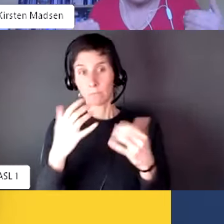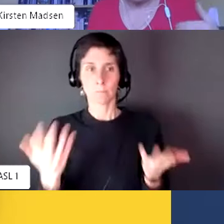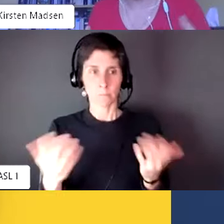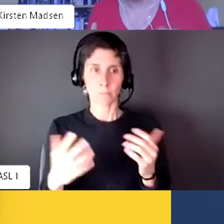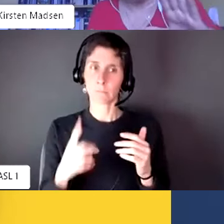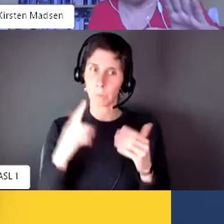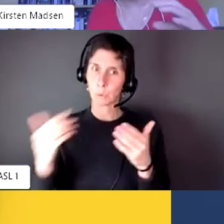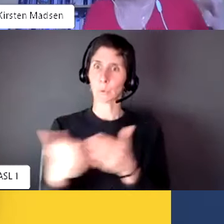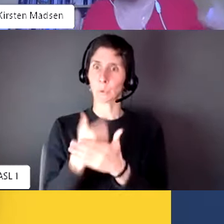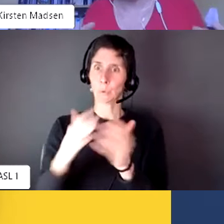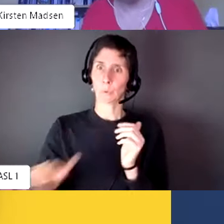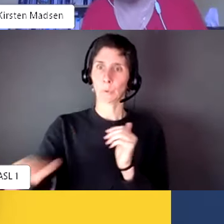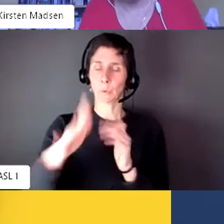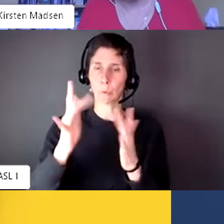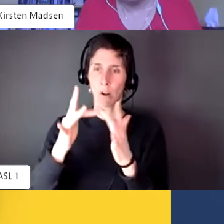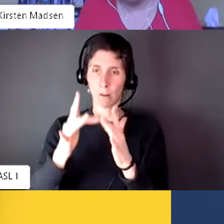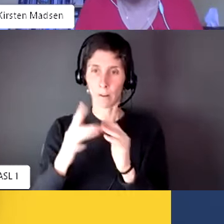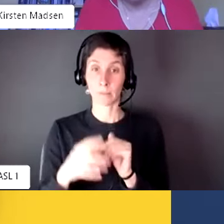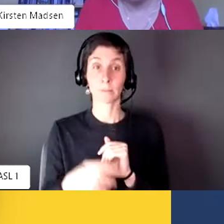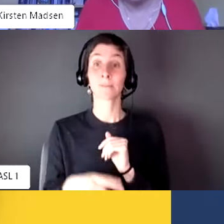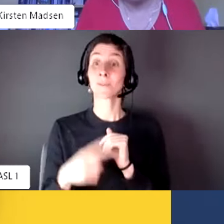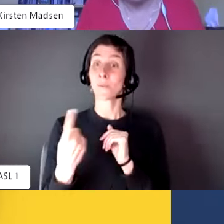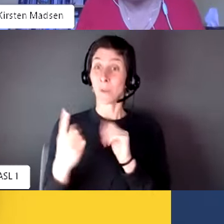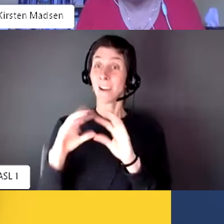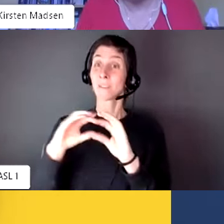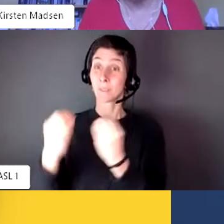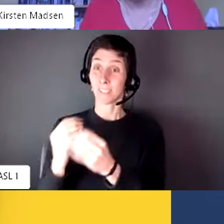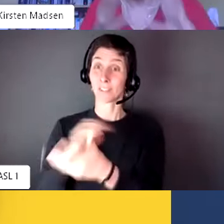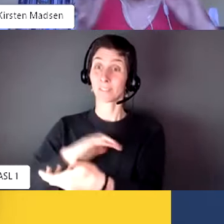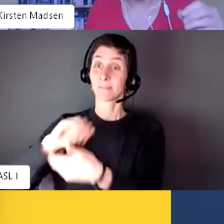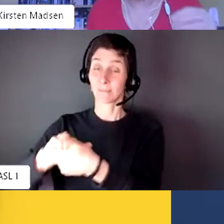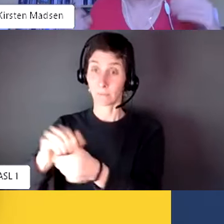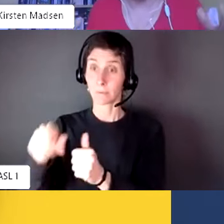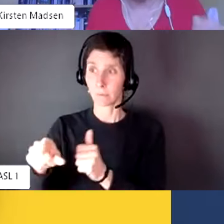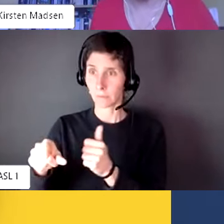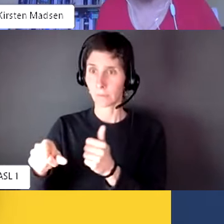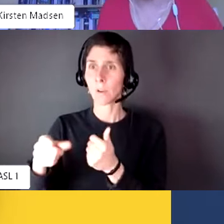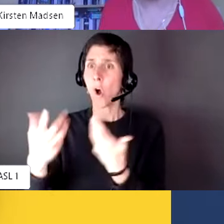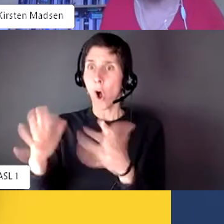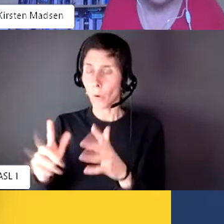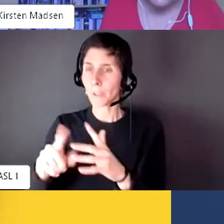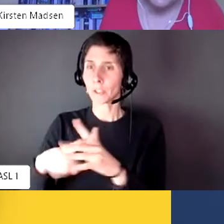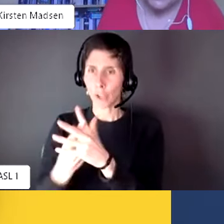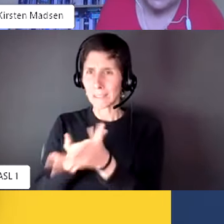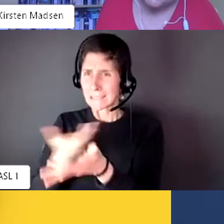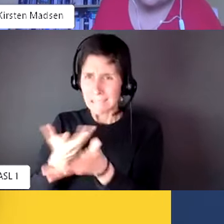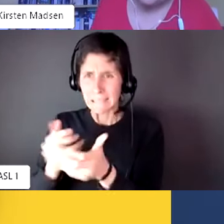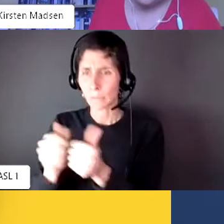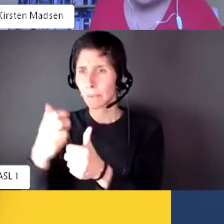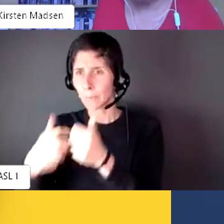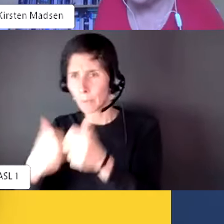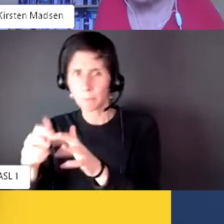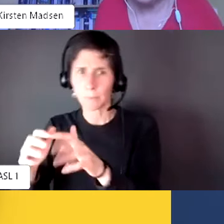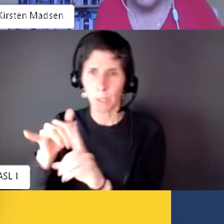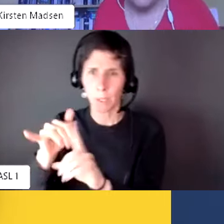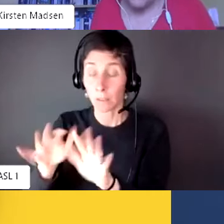They had, unfortunately, they already were dealing with these issues before the initiative actually started. So one of the things